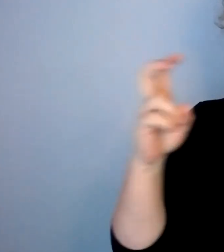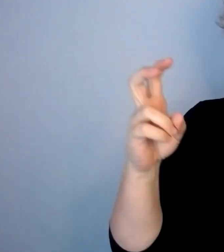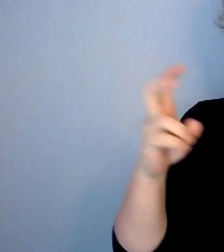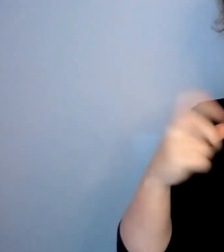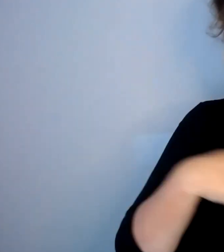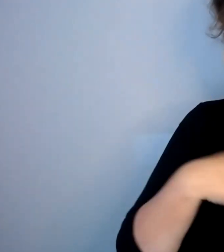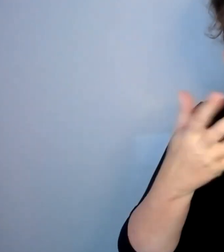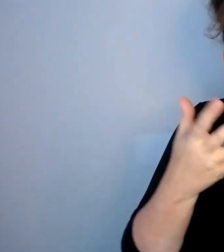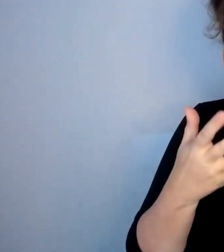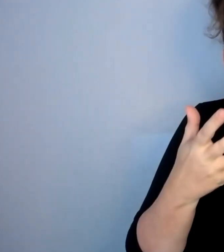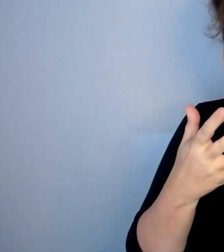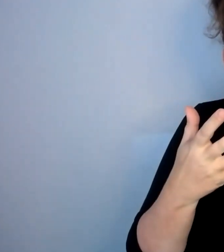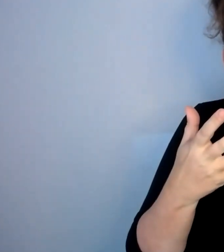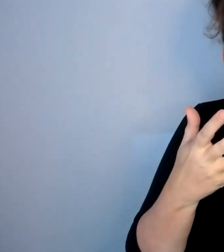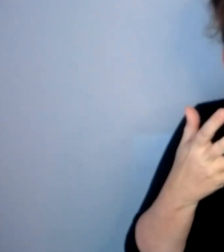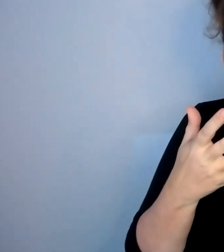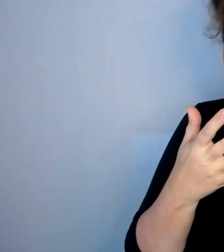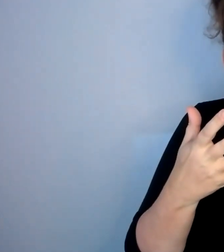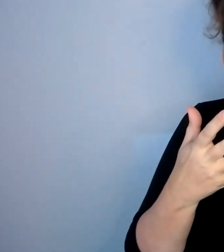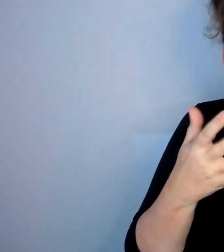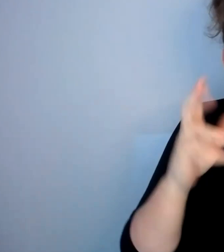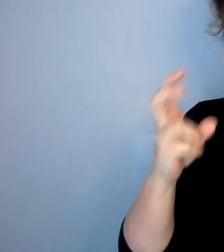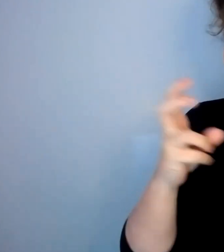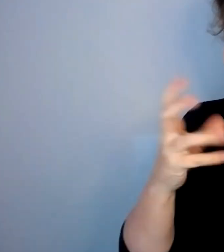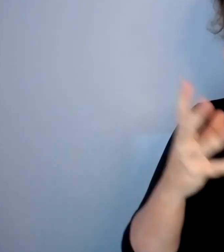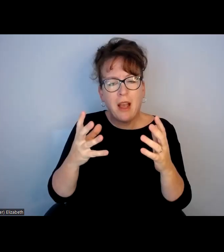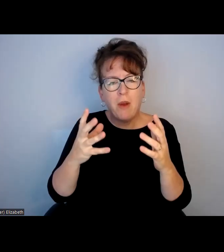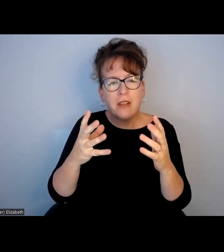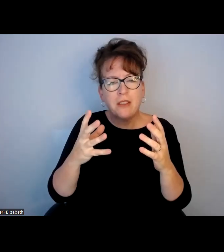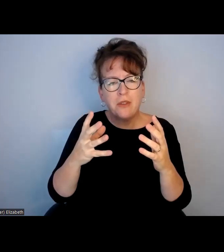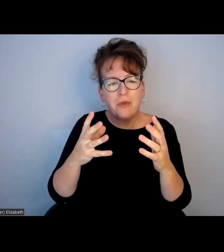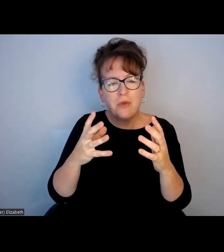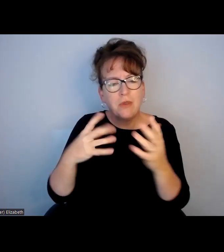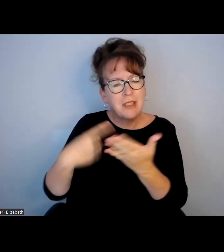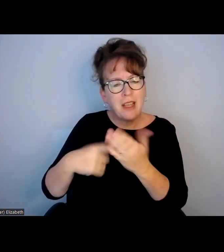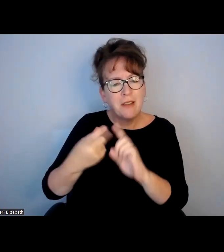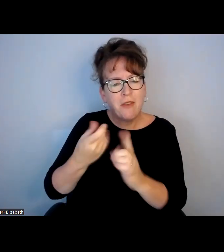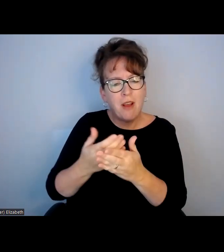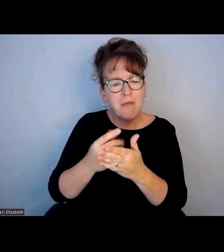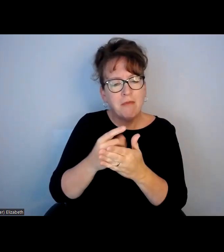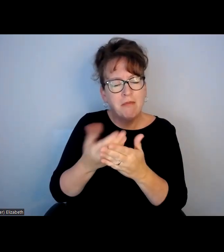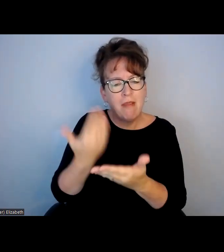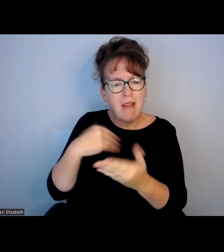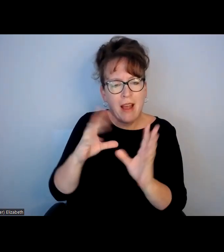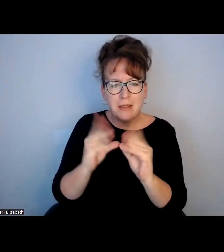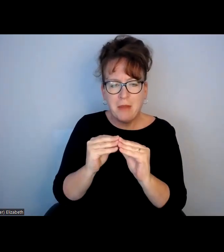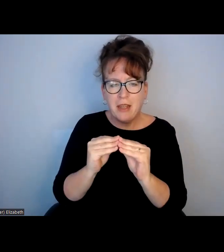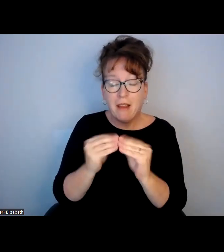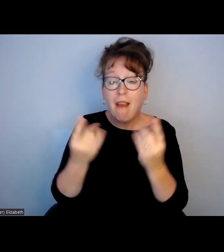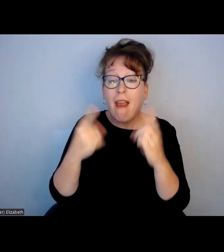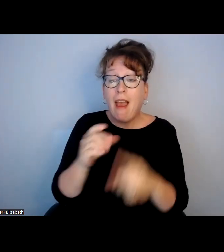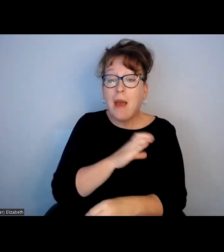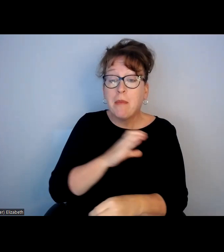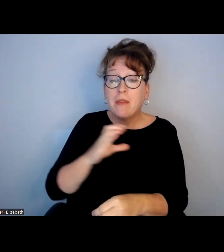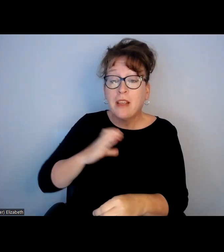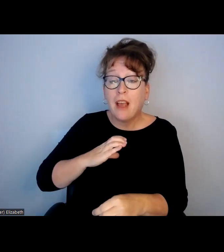to, or a topic on the agenda that I did want to bring from our last meeting. The council expressed a huge desire